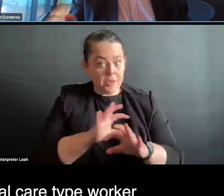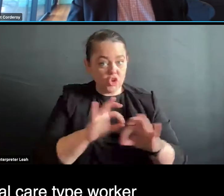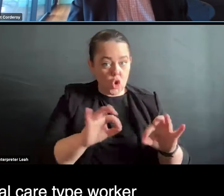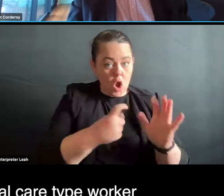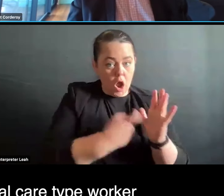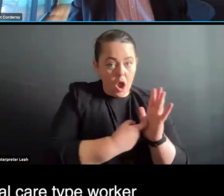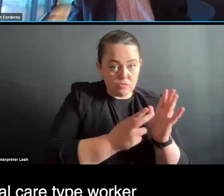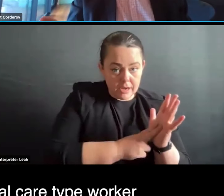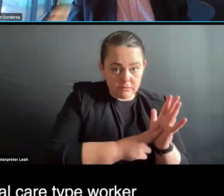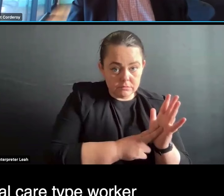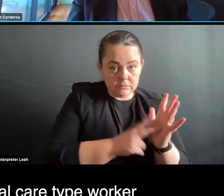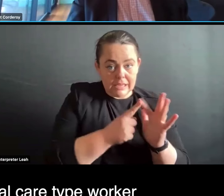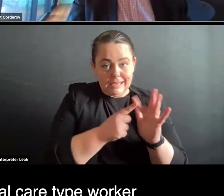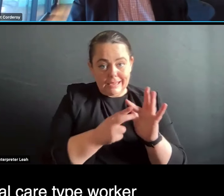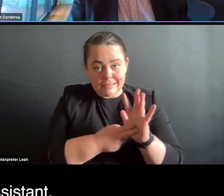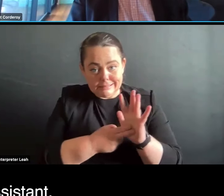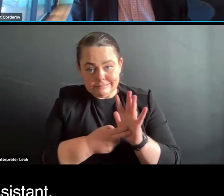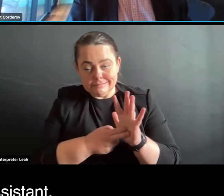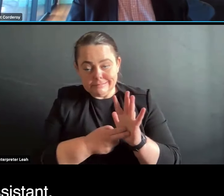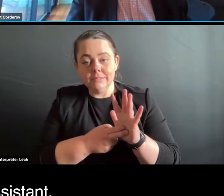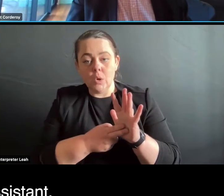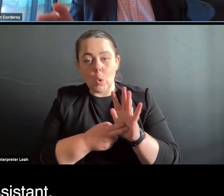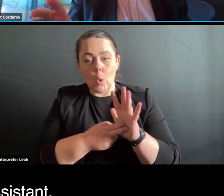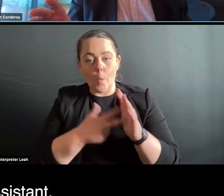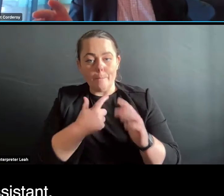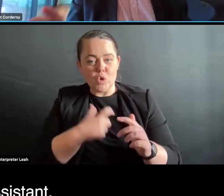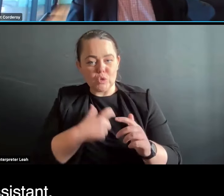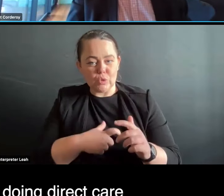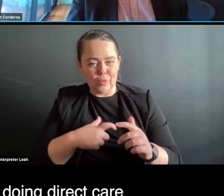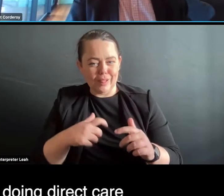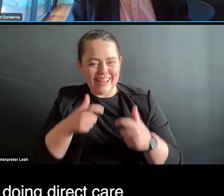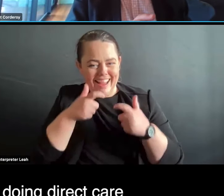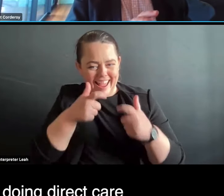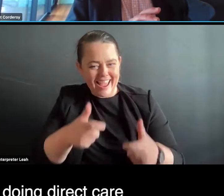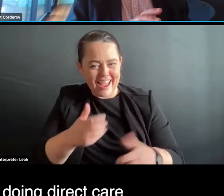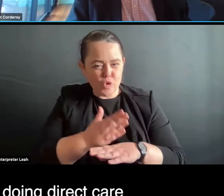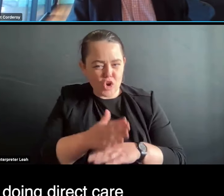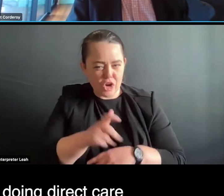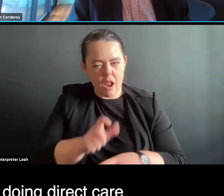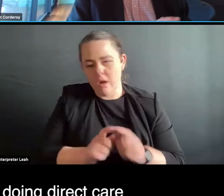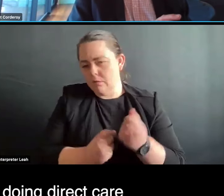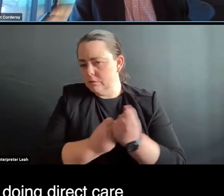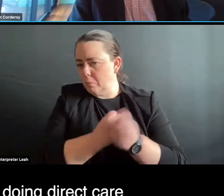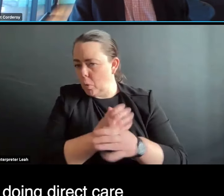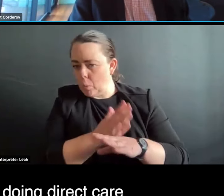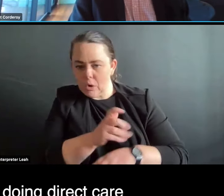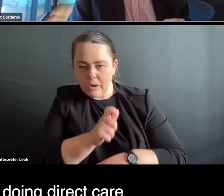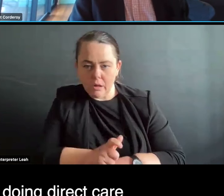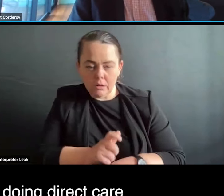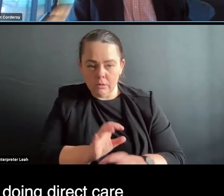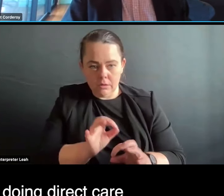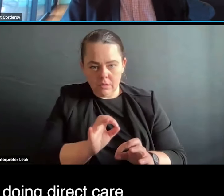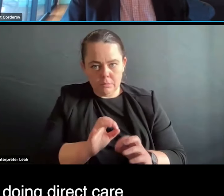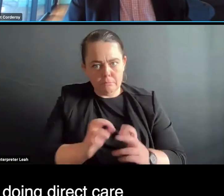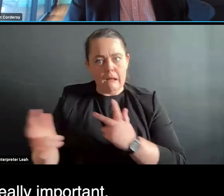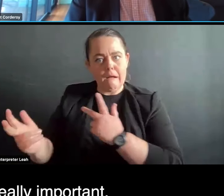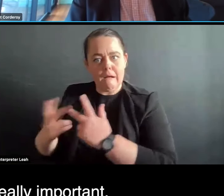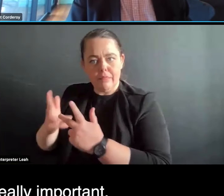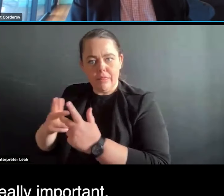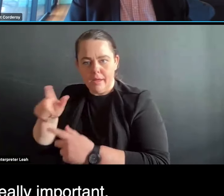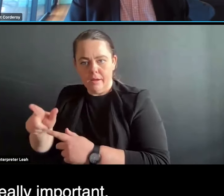EM or personal care type work or personal care assistant. This is for other staff that are doing direct